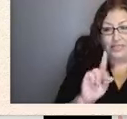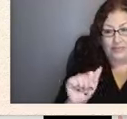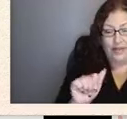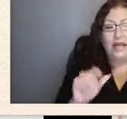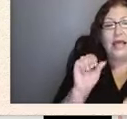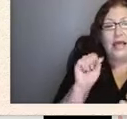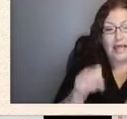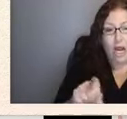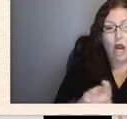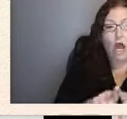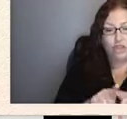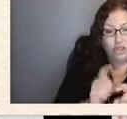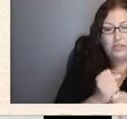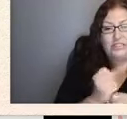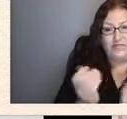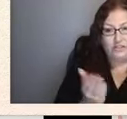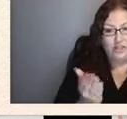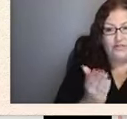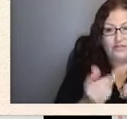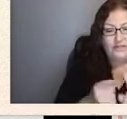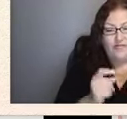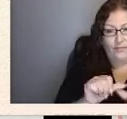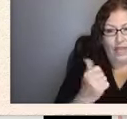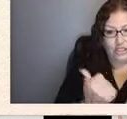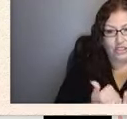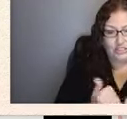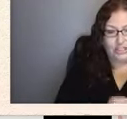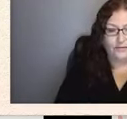also receive services from the agency.